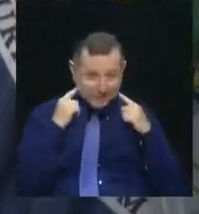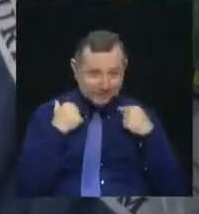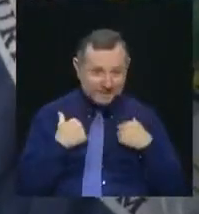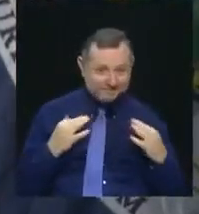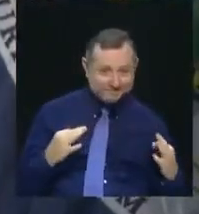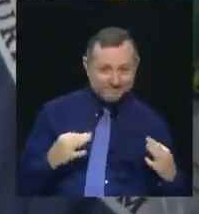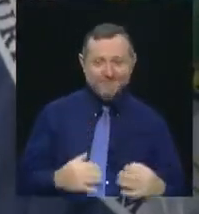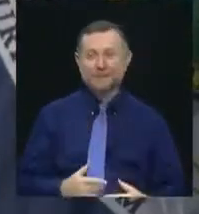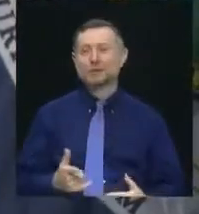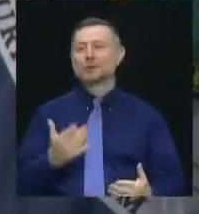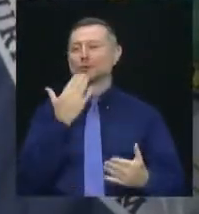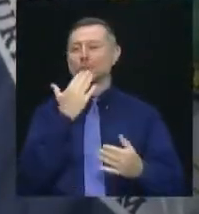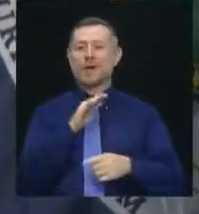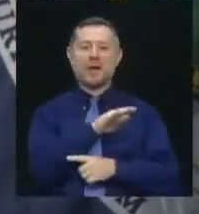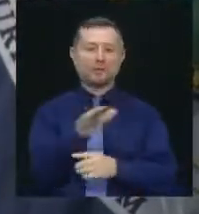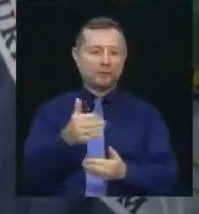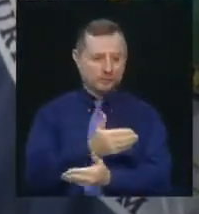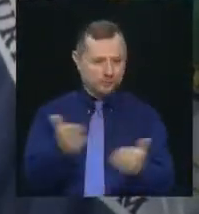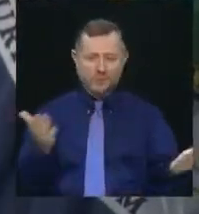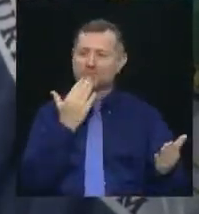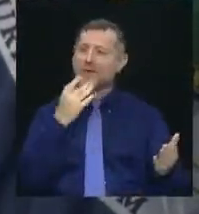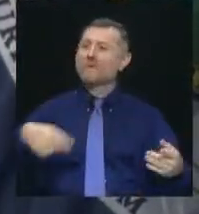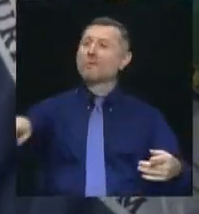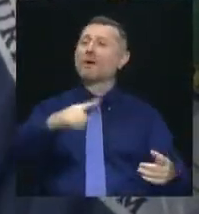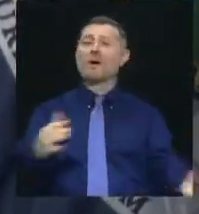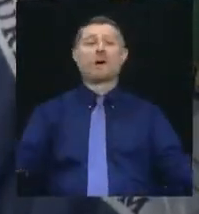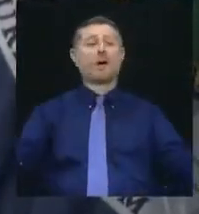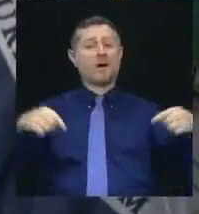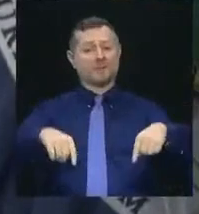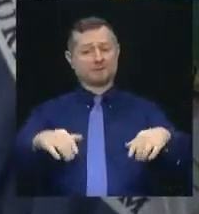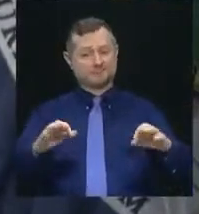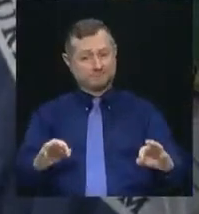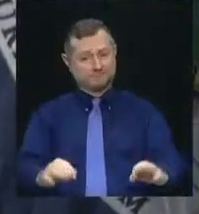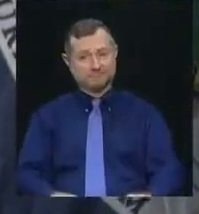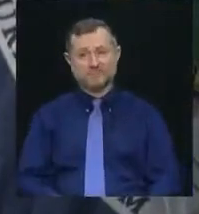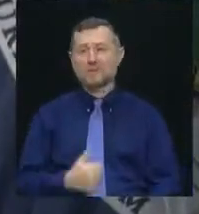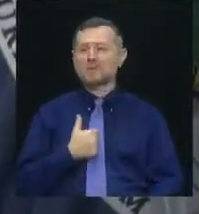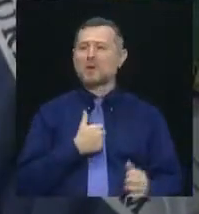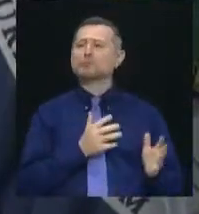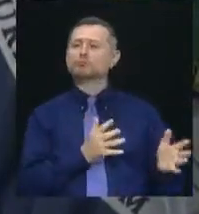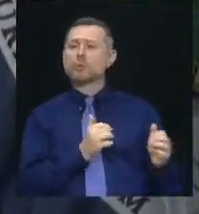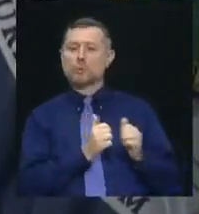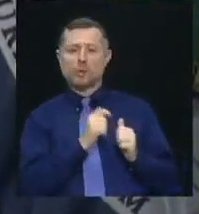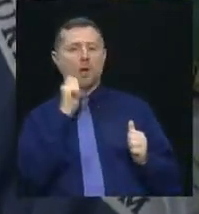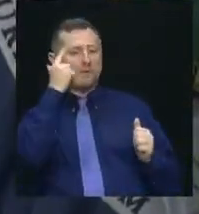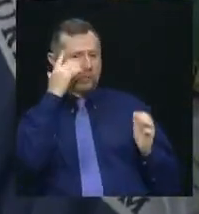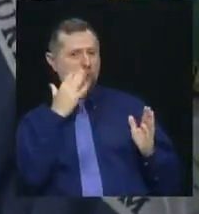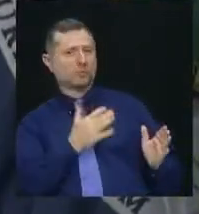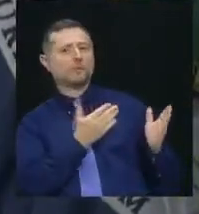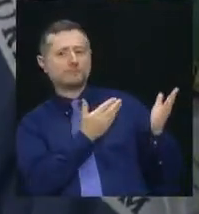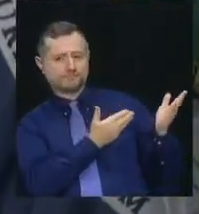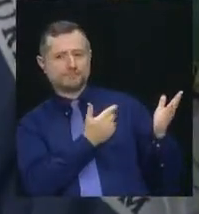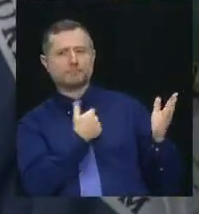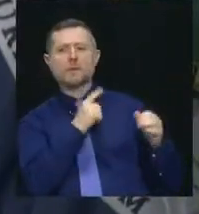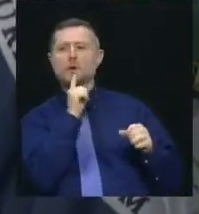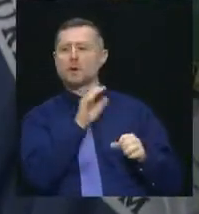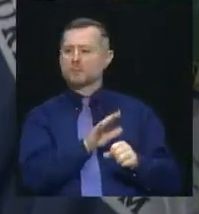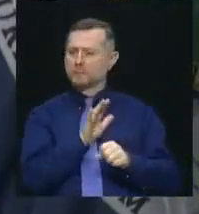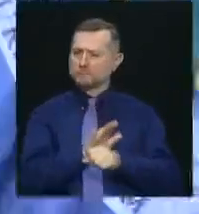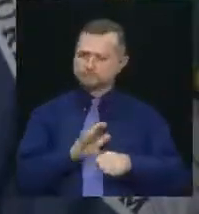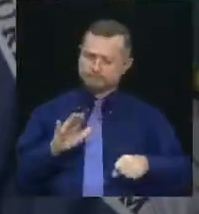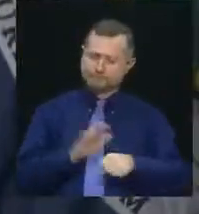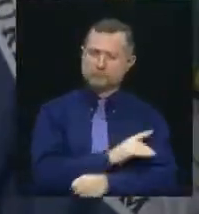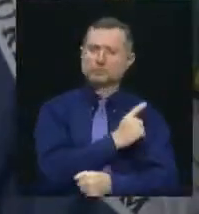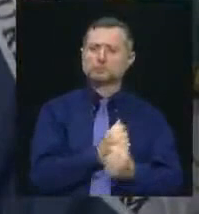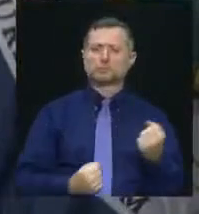Good afternoon, and thank you for being here. I spoke with Governor Cuomo yesterday, and he pledged his full support for a